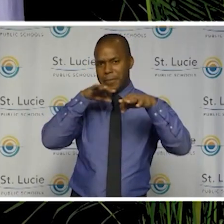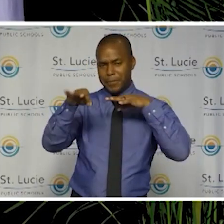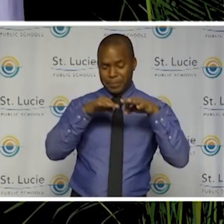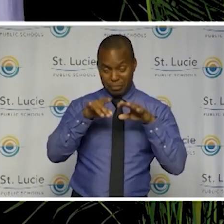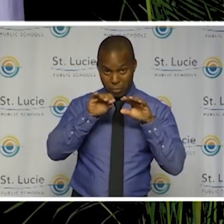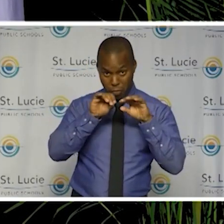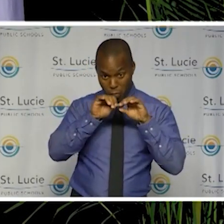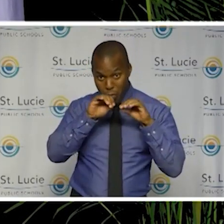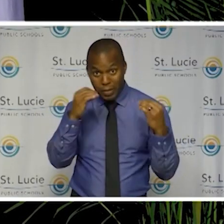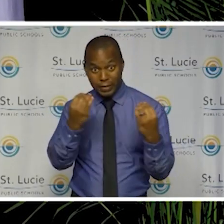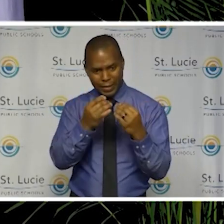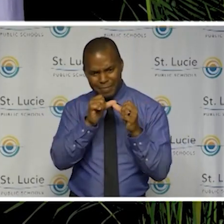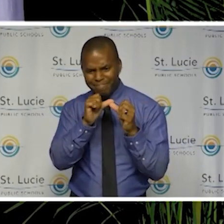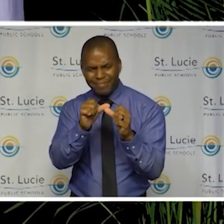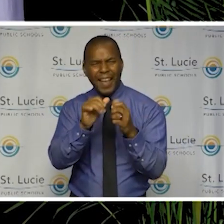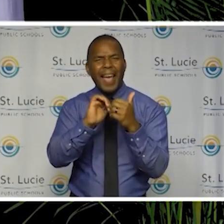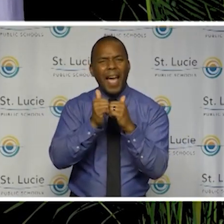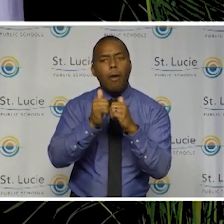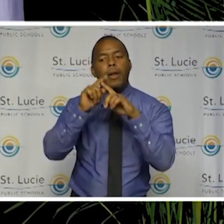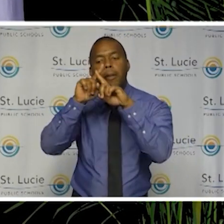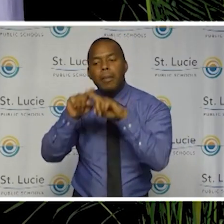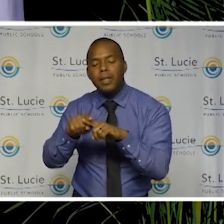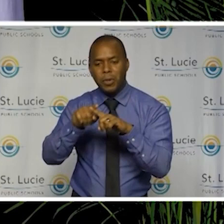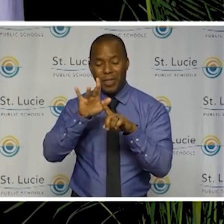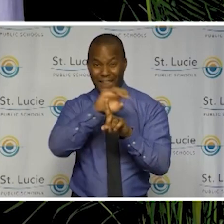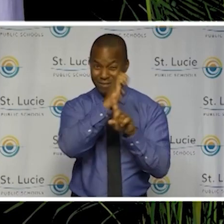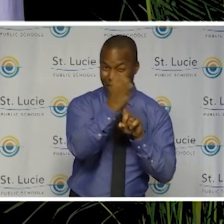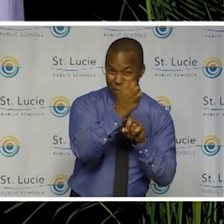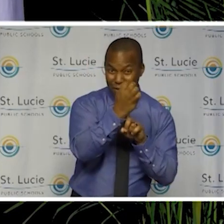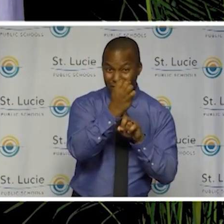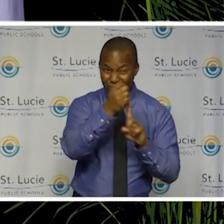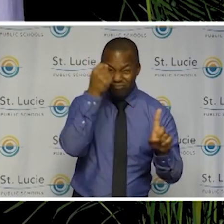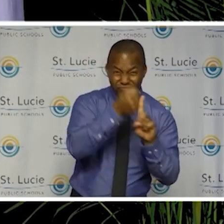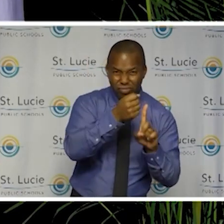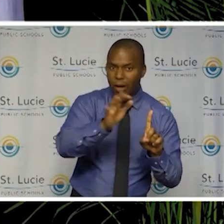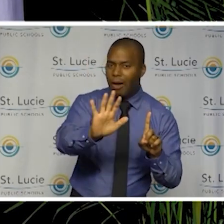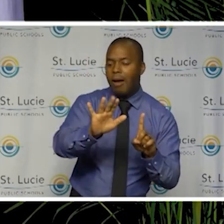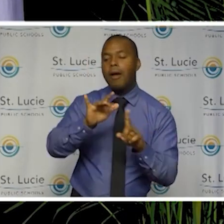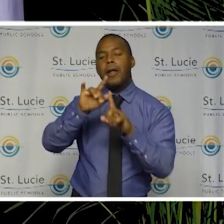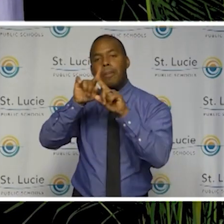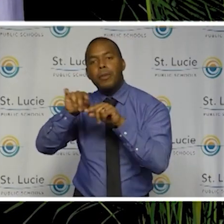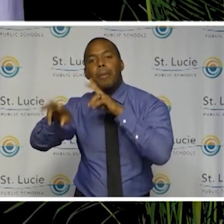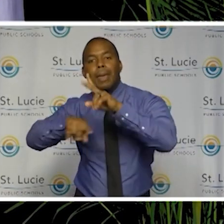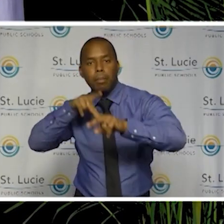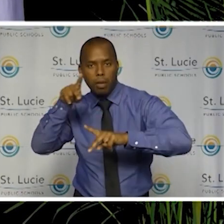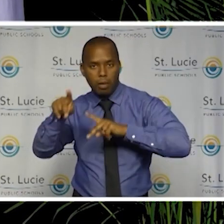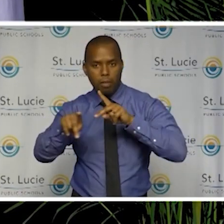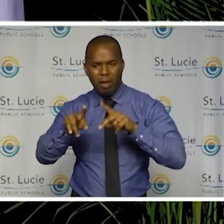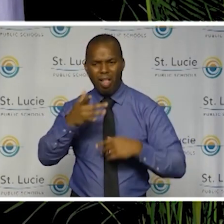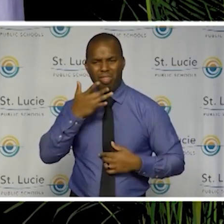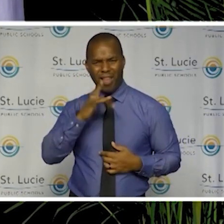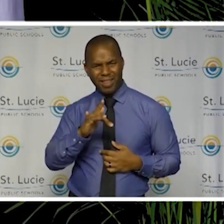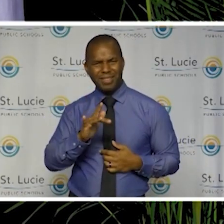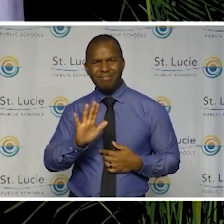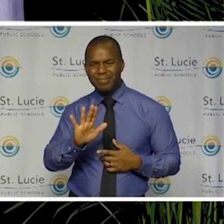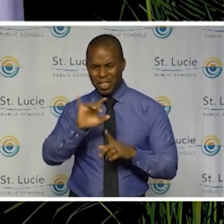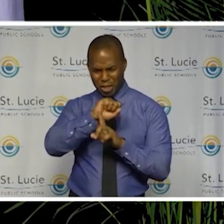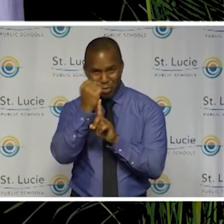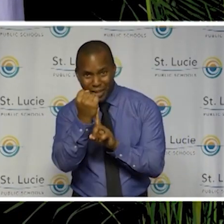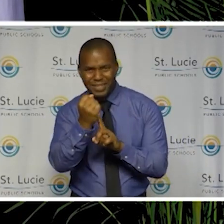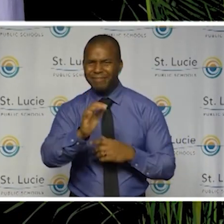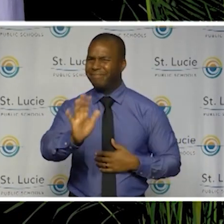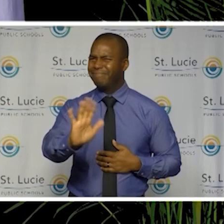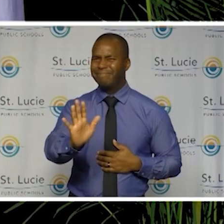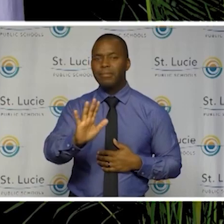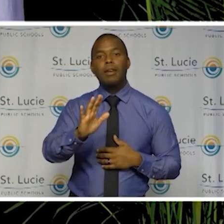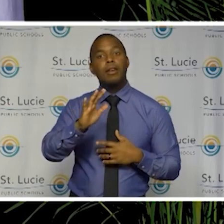depends on what people do, and not in its environment. Success isn't the result of luck and circumstances,